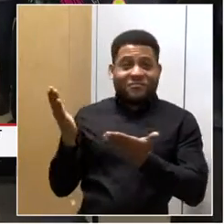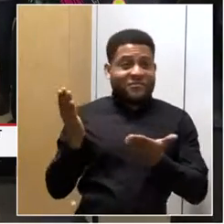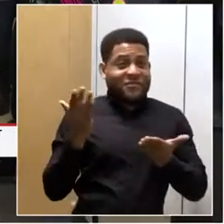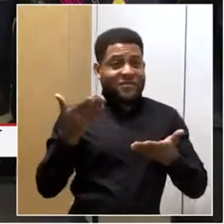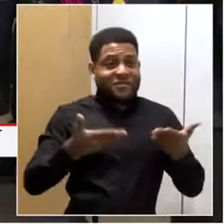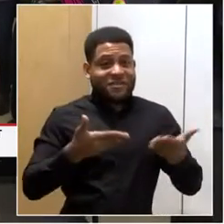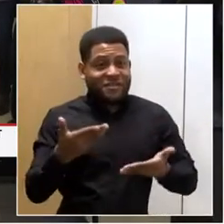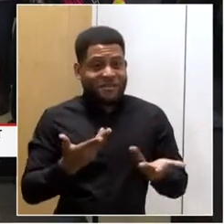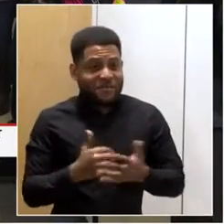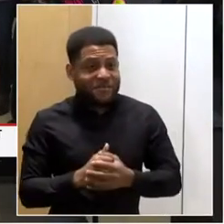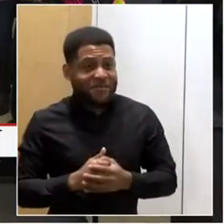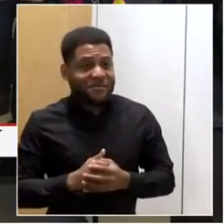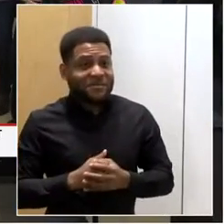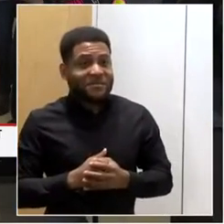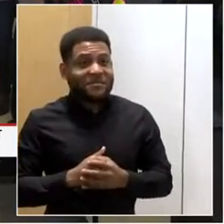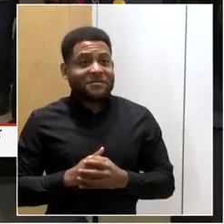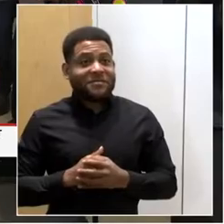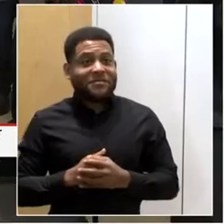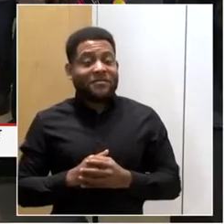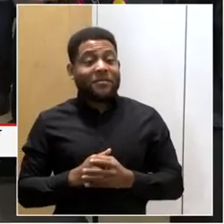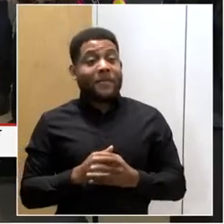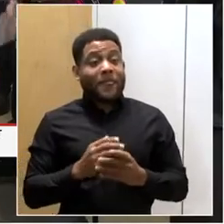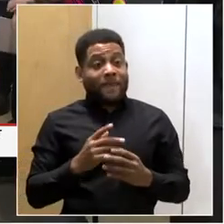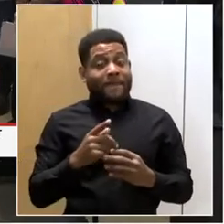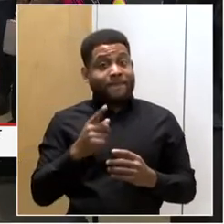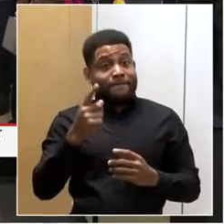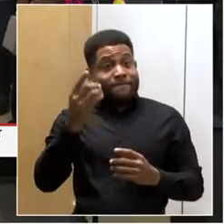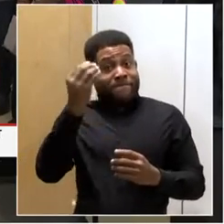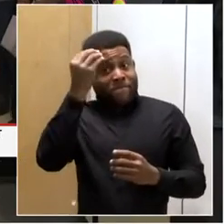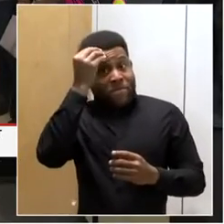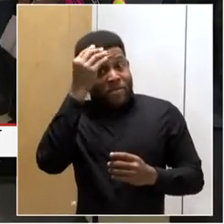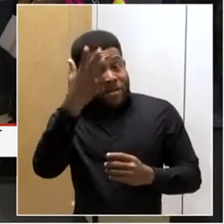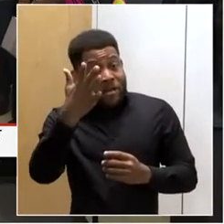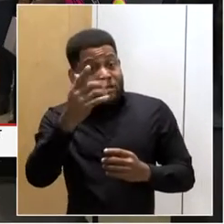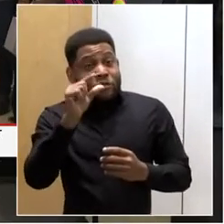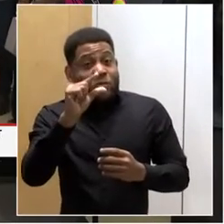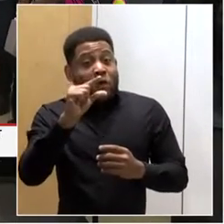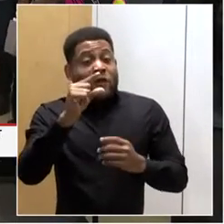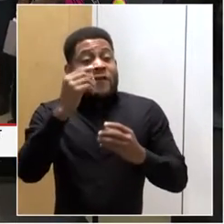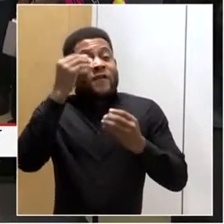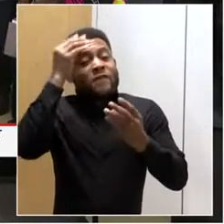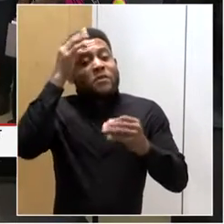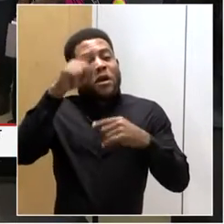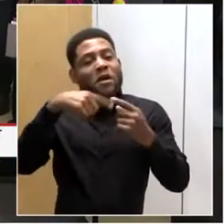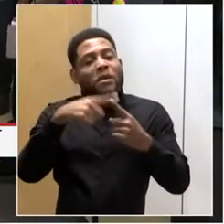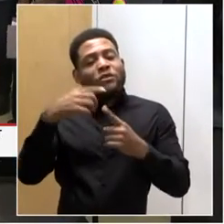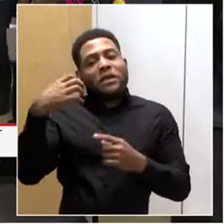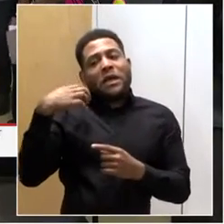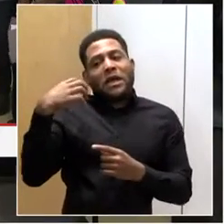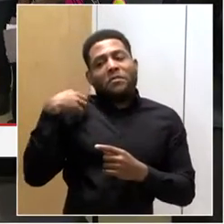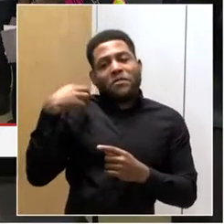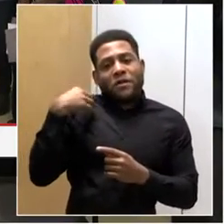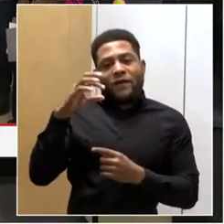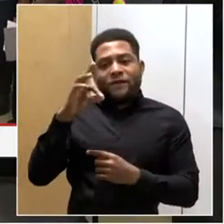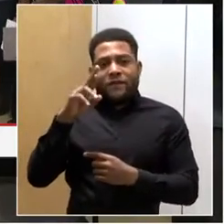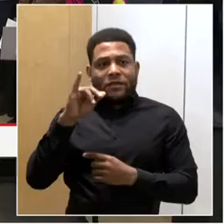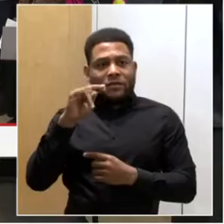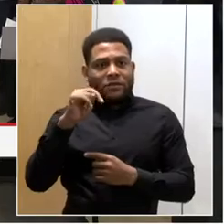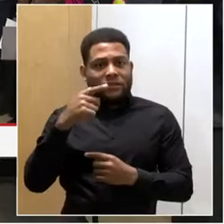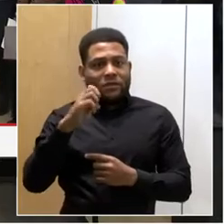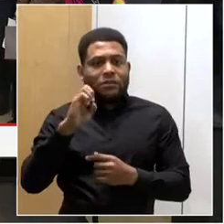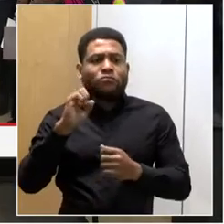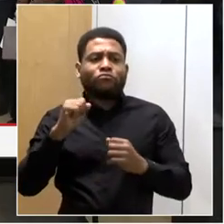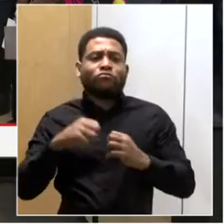All right, just so you can know a little bit about Capitol Fringe, in case you don't, Capitol Fringe was founded right here in